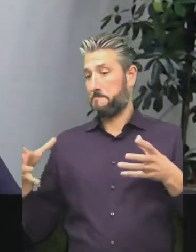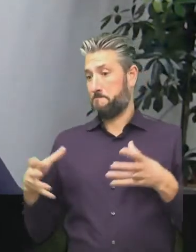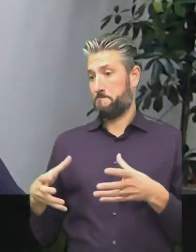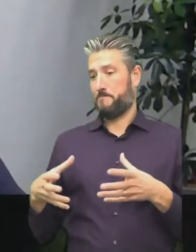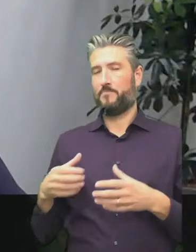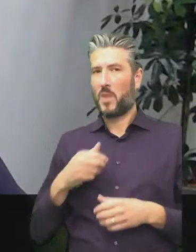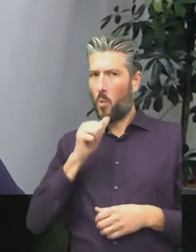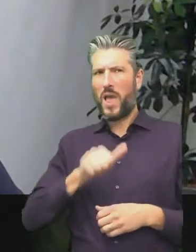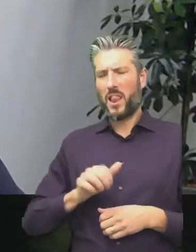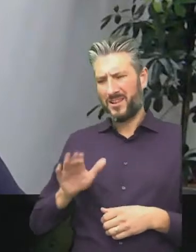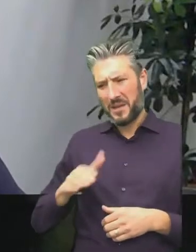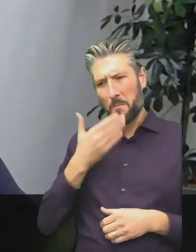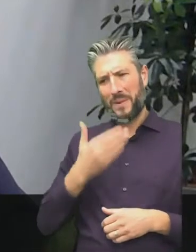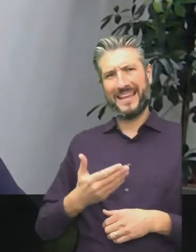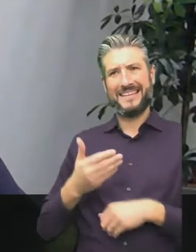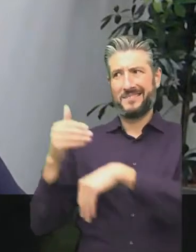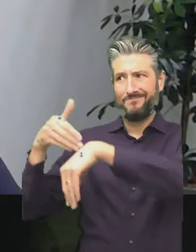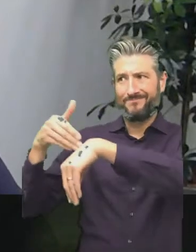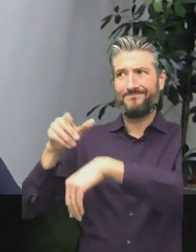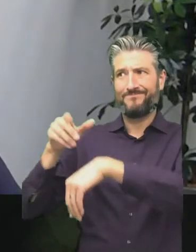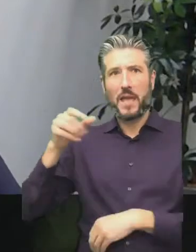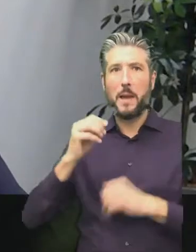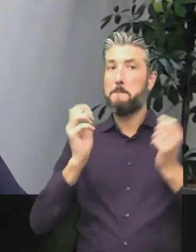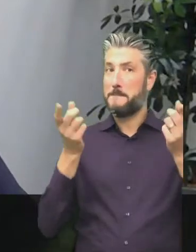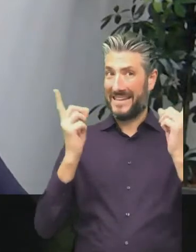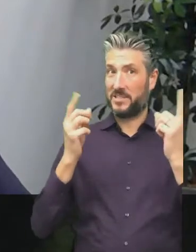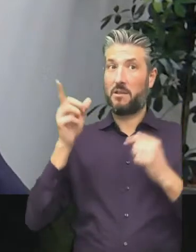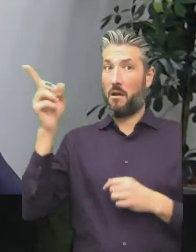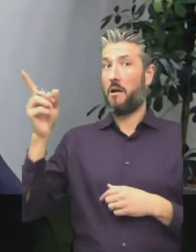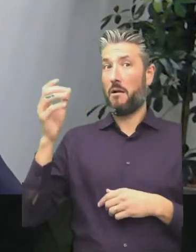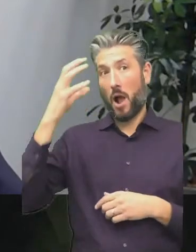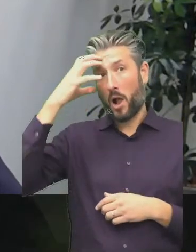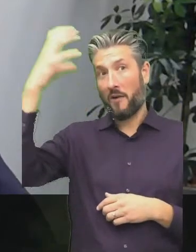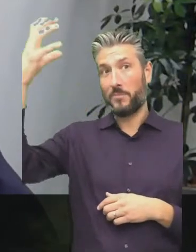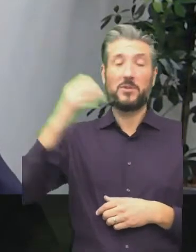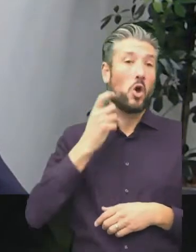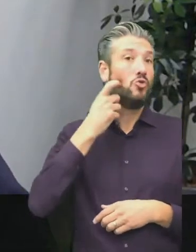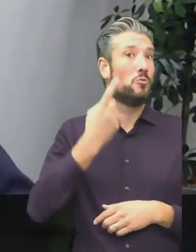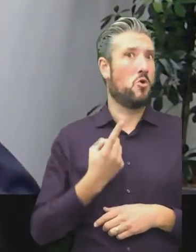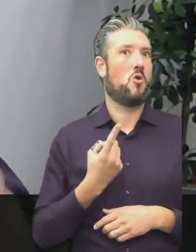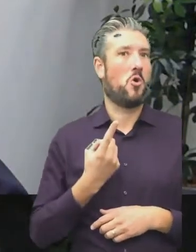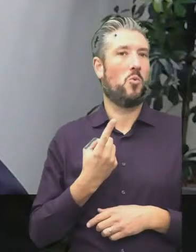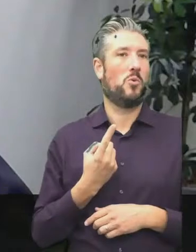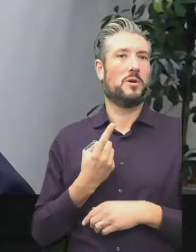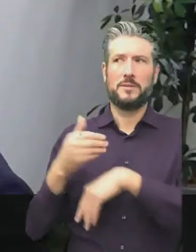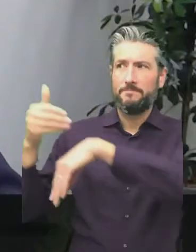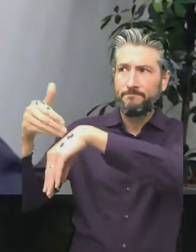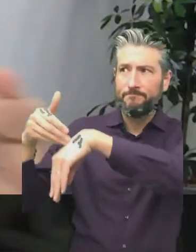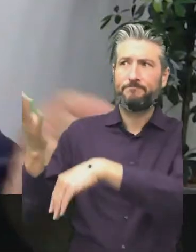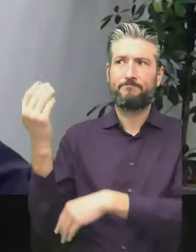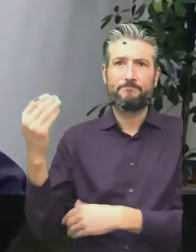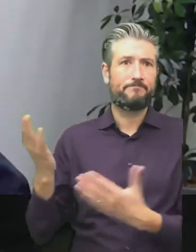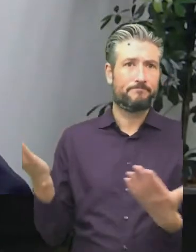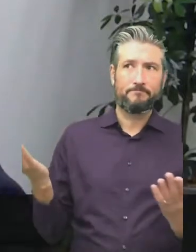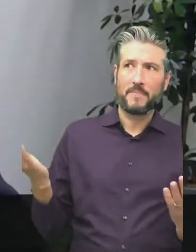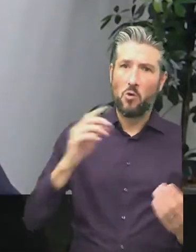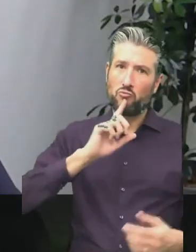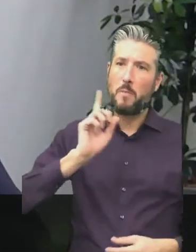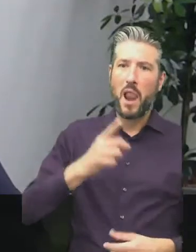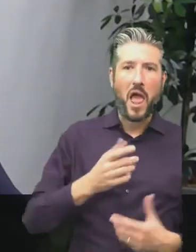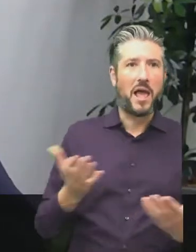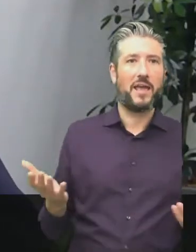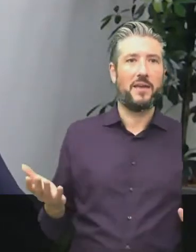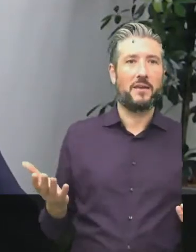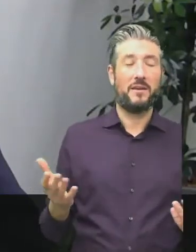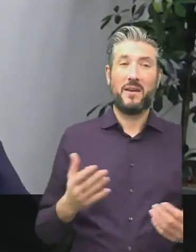minister tomorrow in relation to a response, because there are thousands of people like you across our city and across our country who need support from